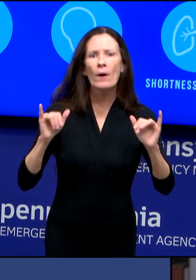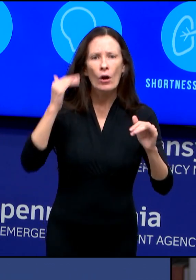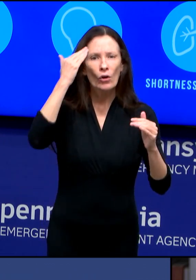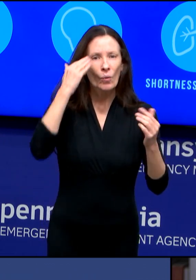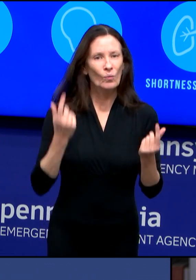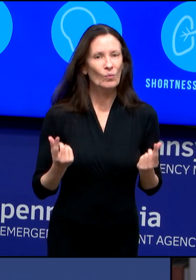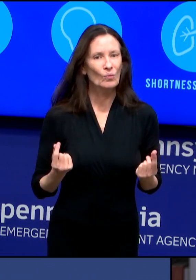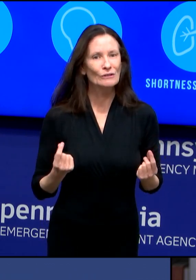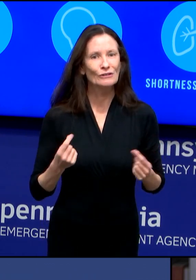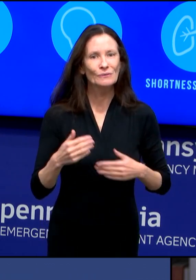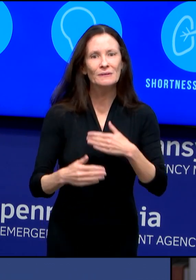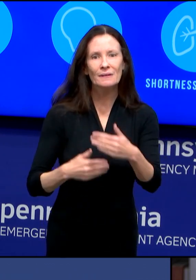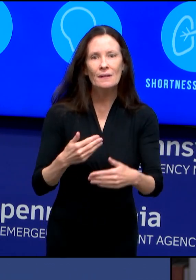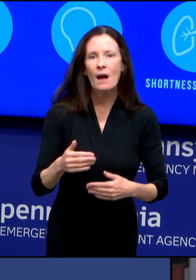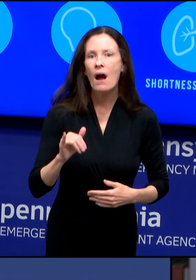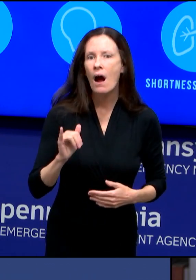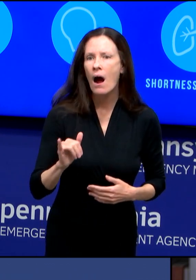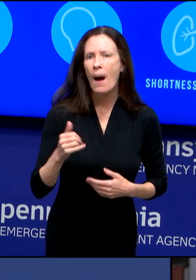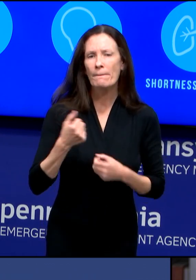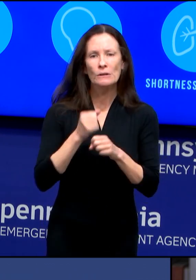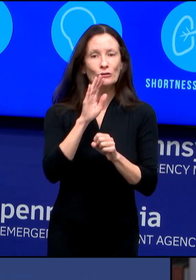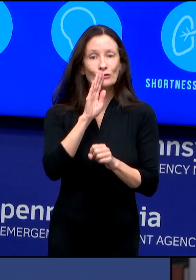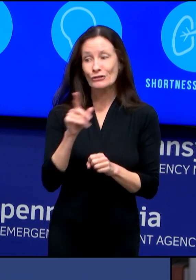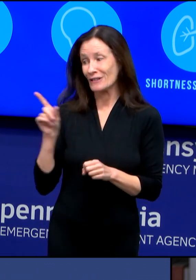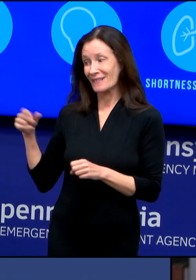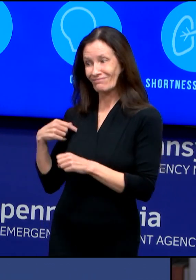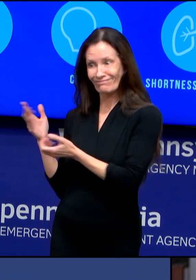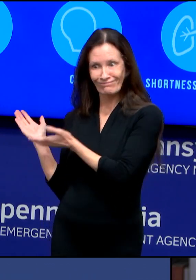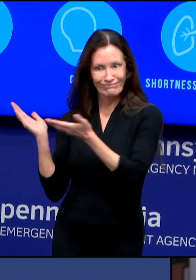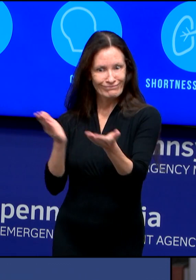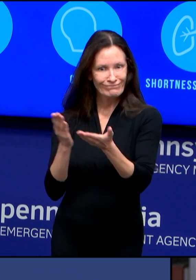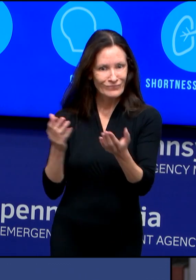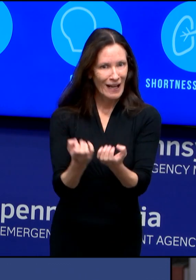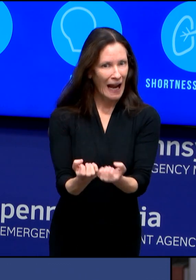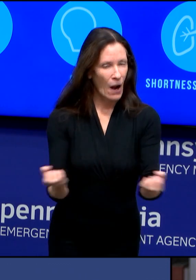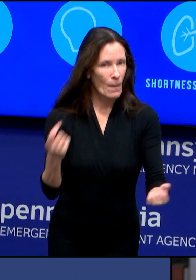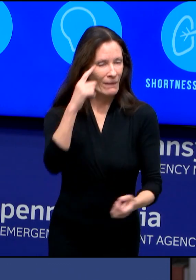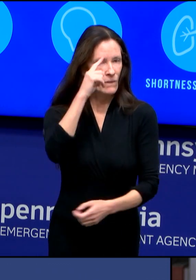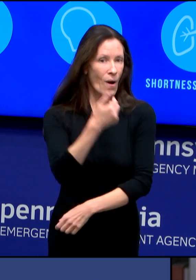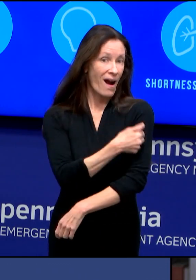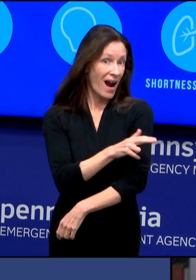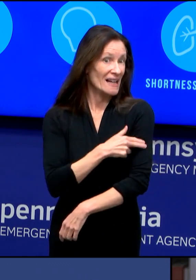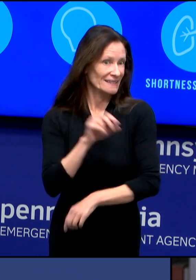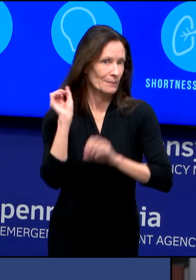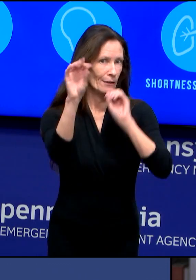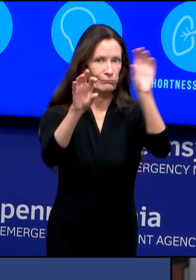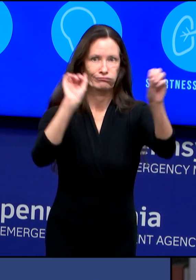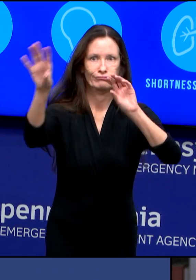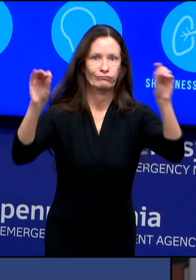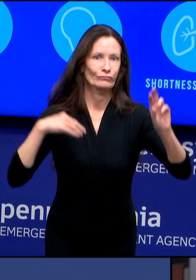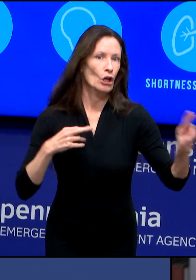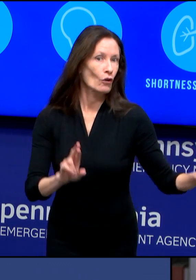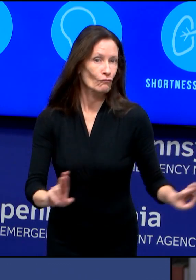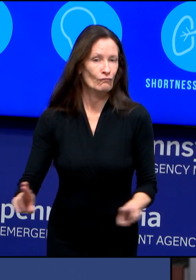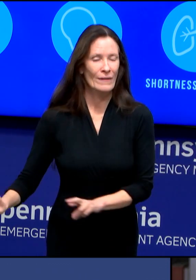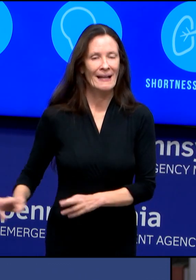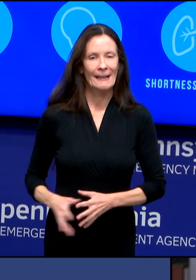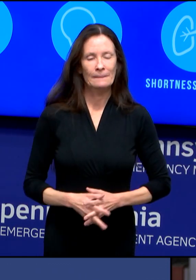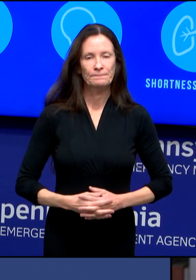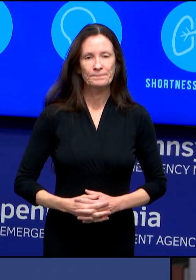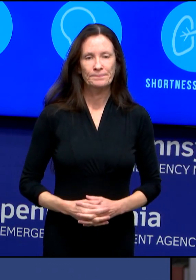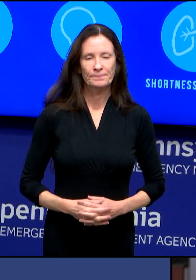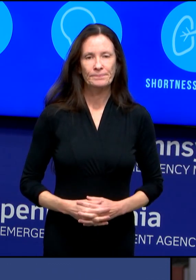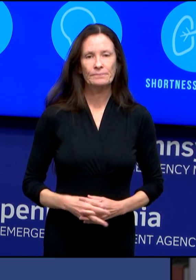follow-up question, the Associated Press would like to know, have there been any reports of businesses refusing to comply with the shutdown directive since it